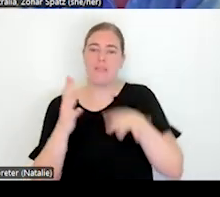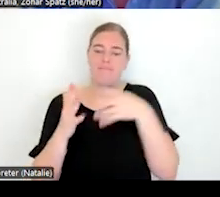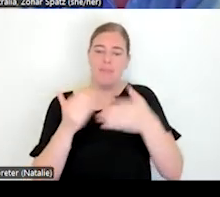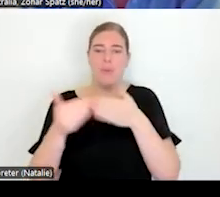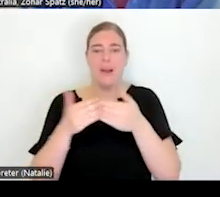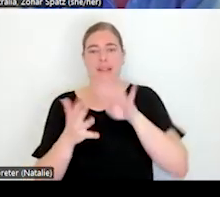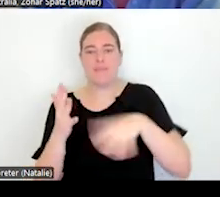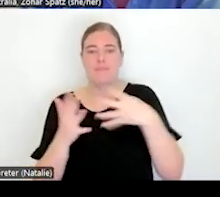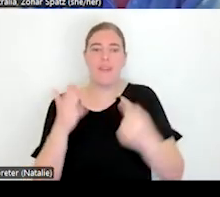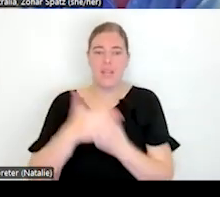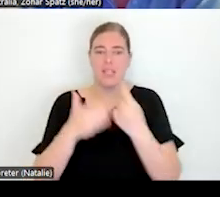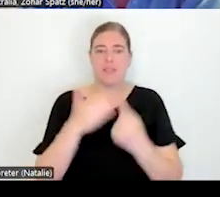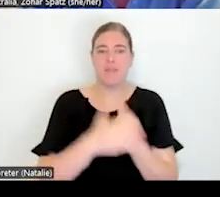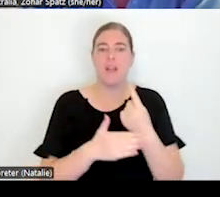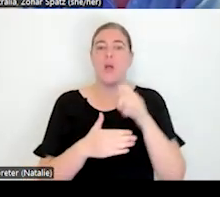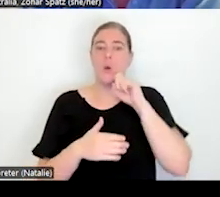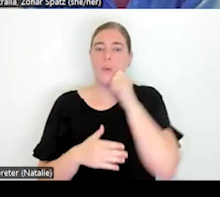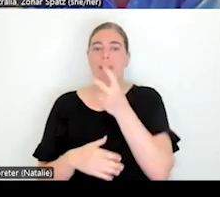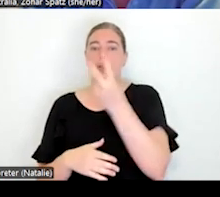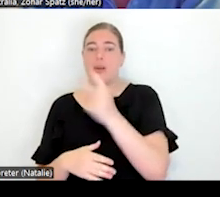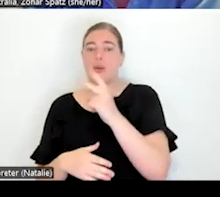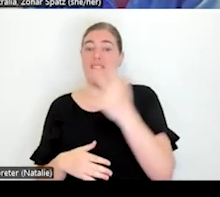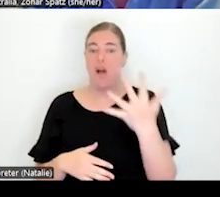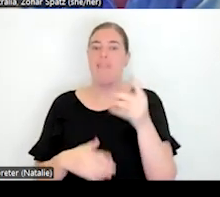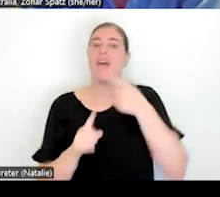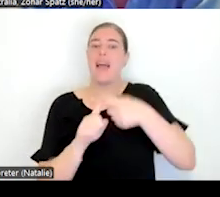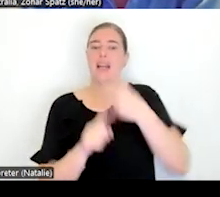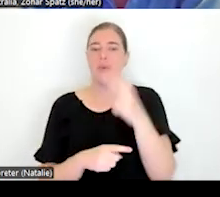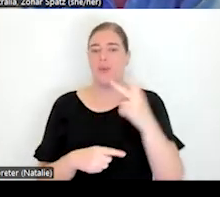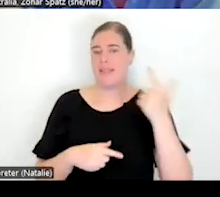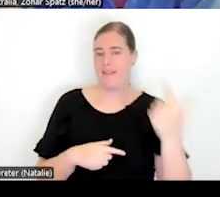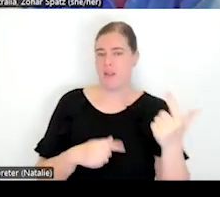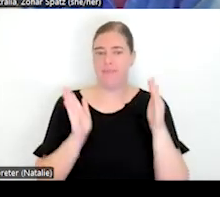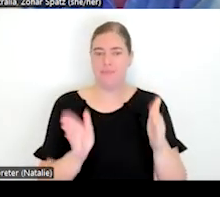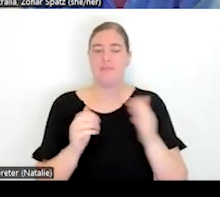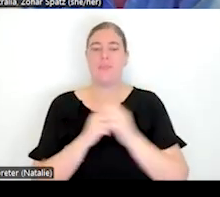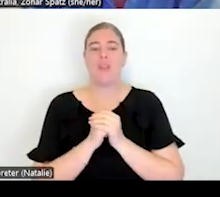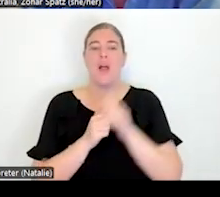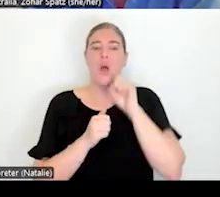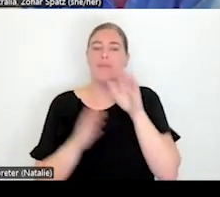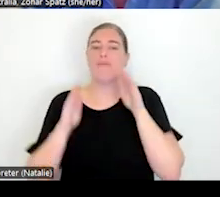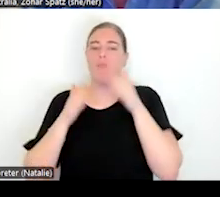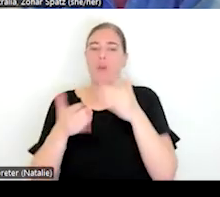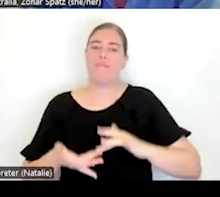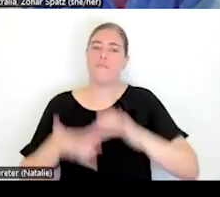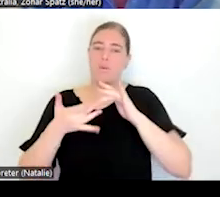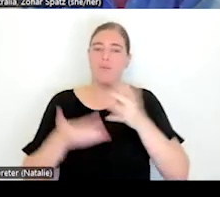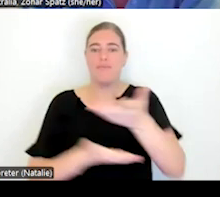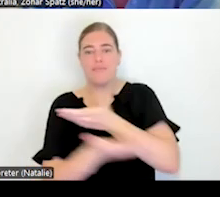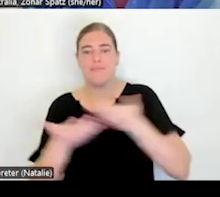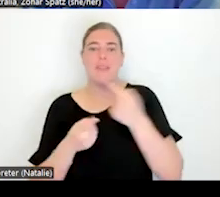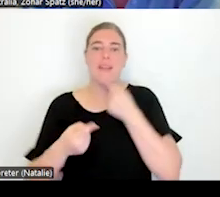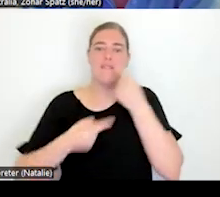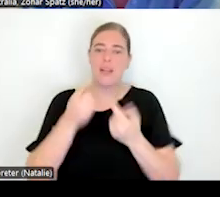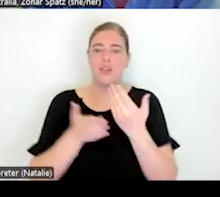held throughout 2025 and 2027. They'll be focused on formal discussions and information sharing